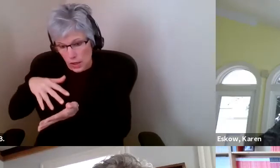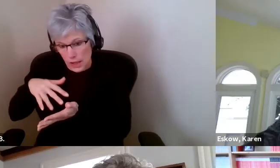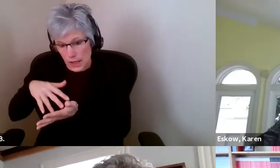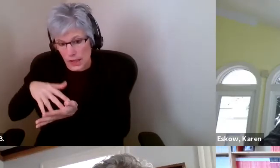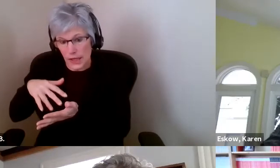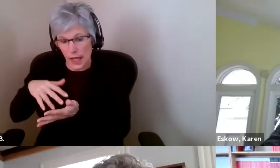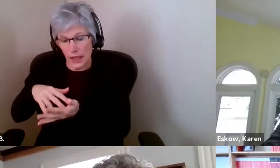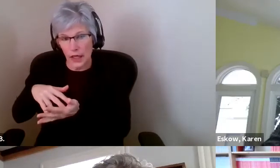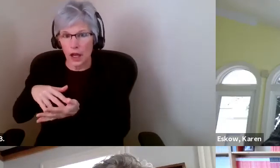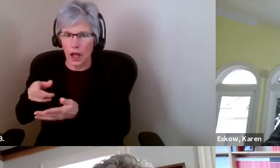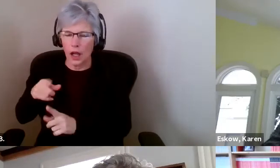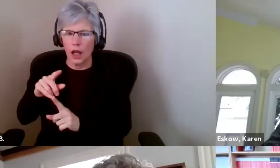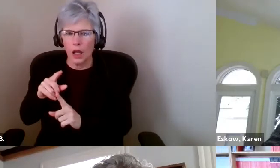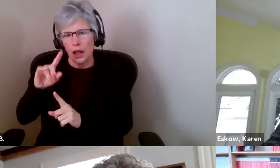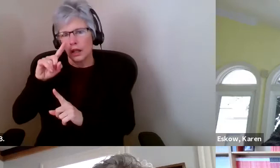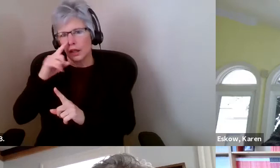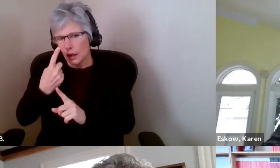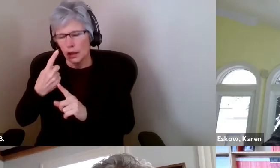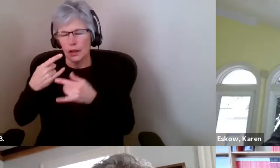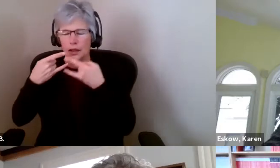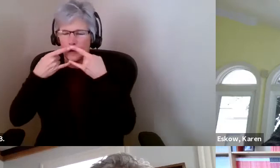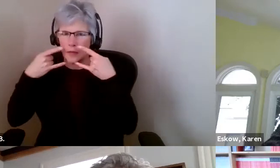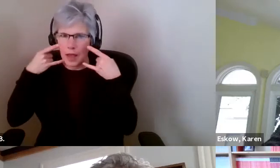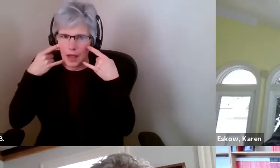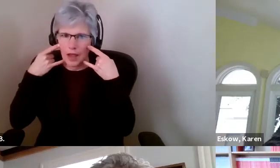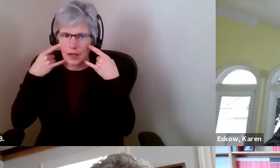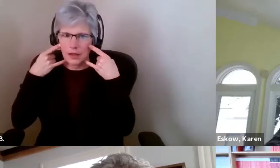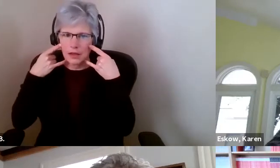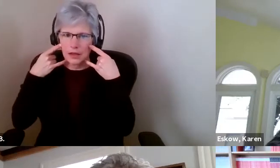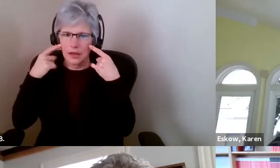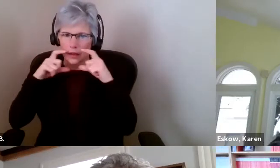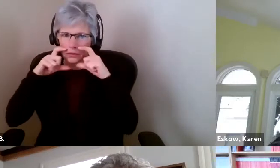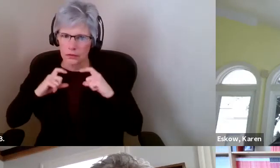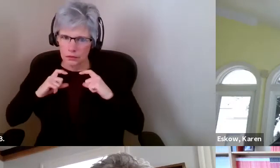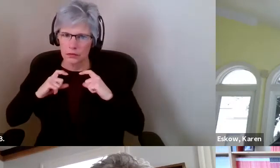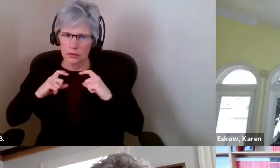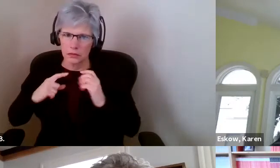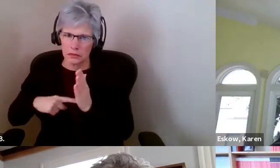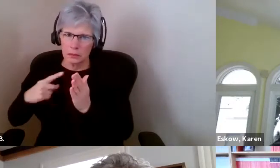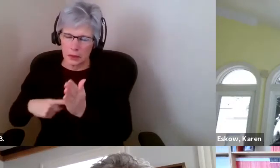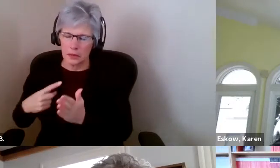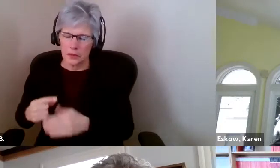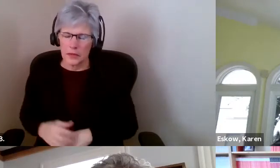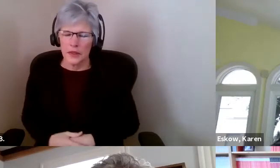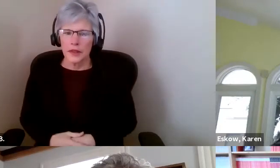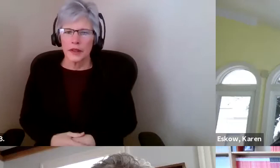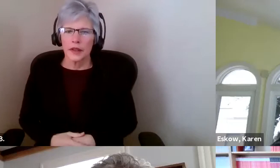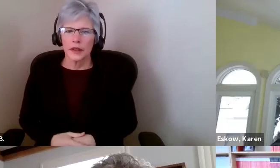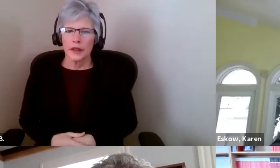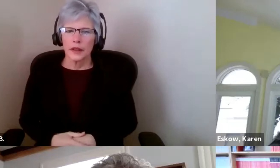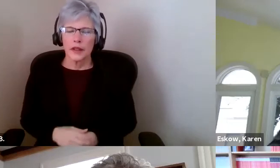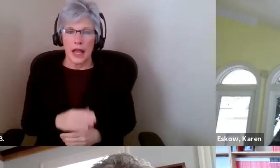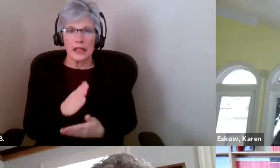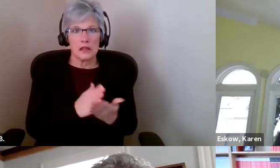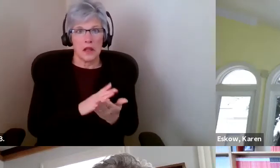clearly they got tired at some point of having their masks on. So it happened that, some of the librarians